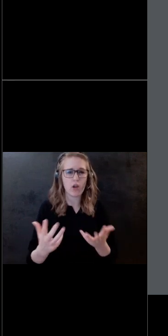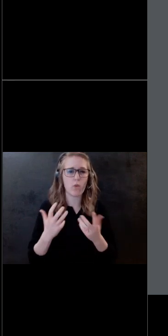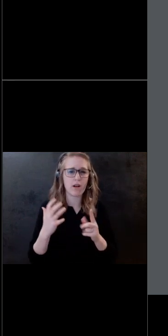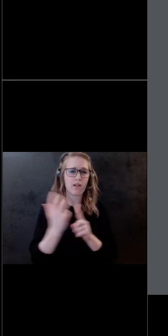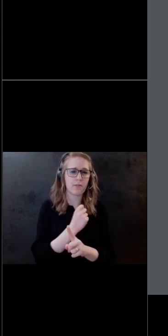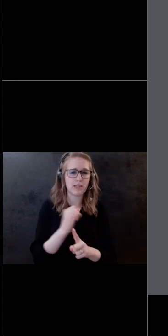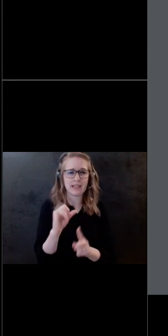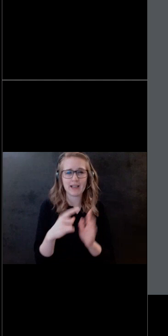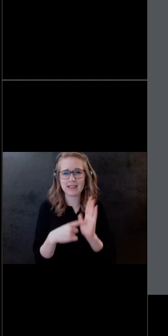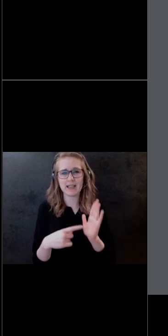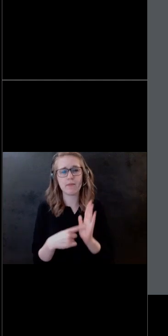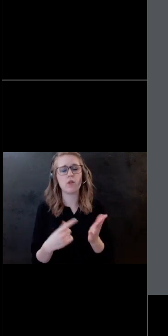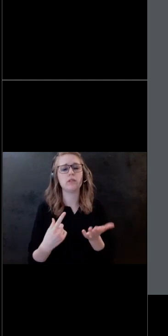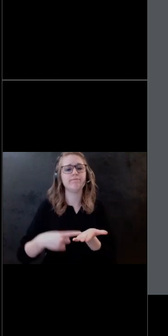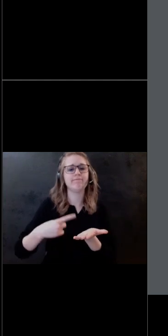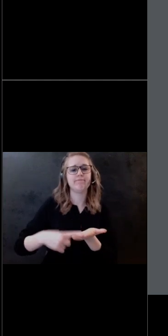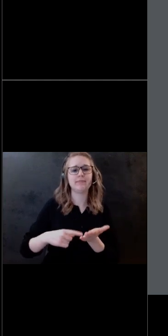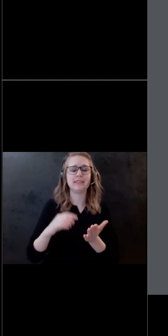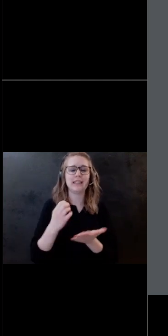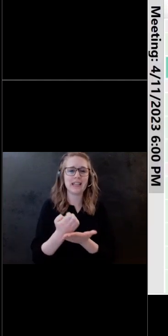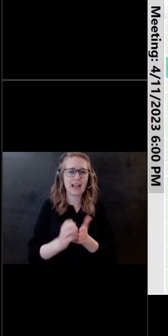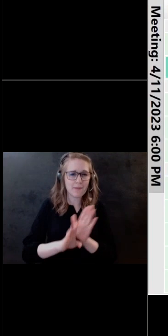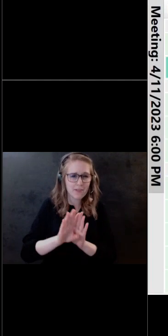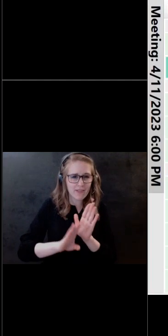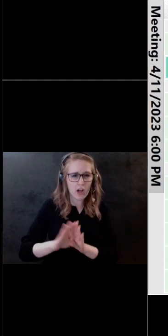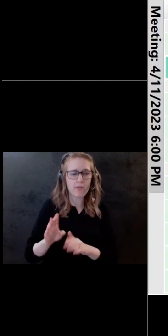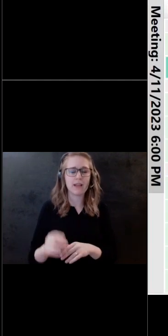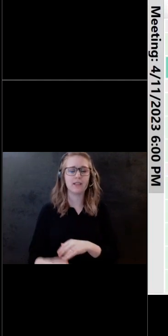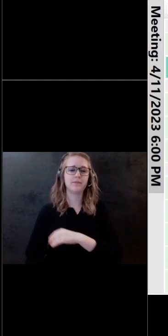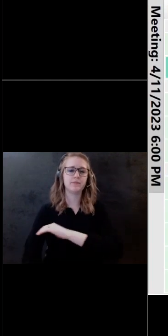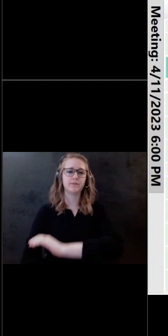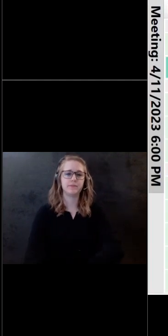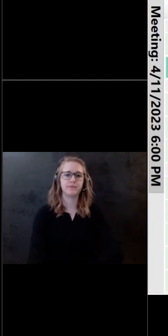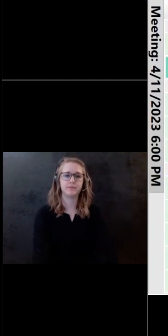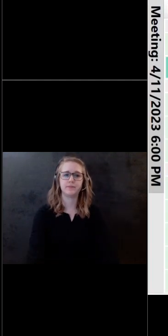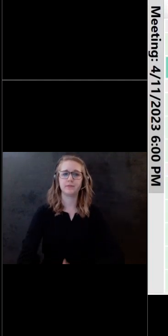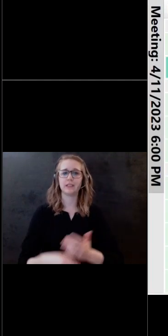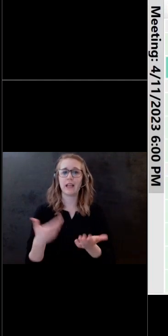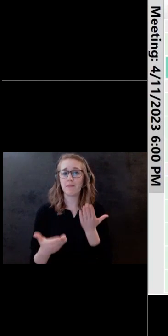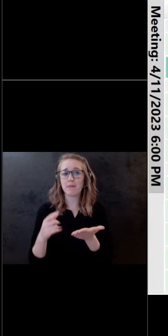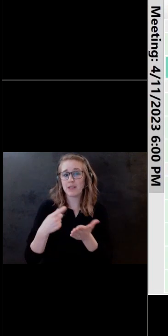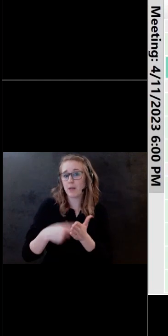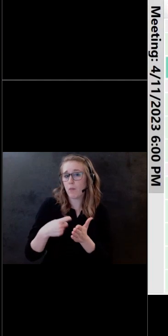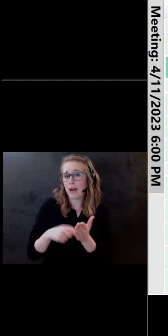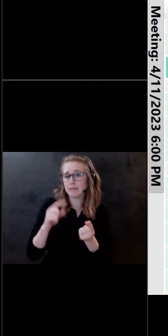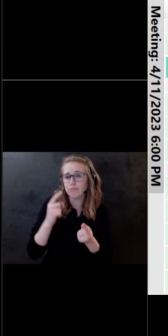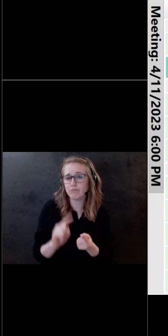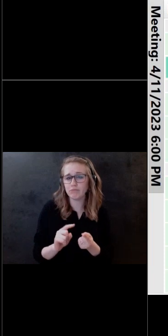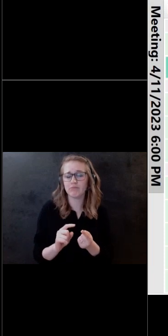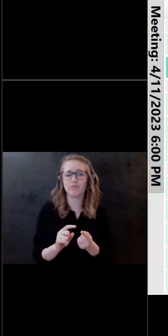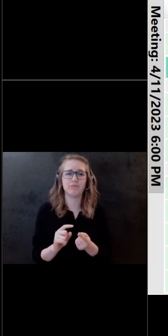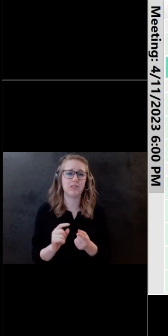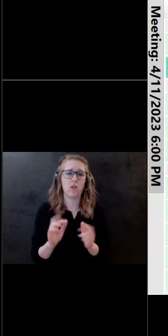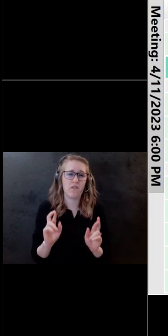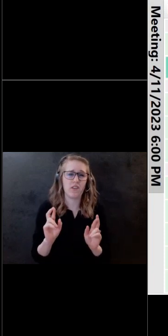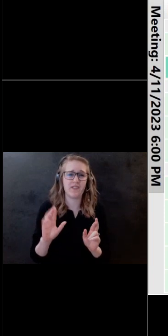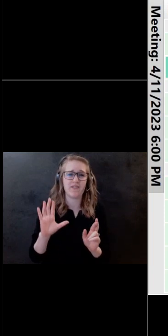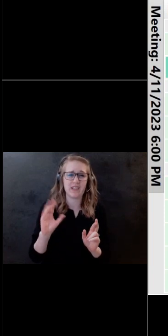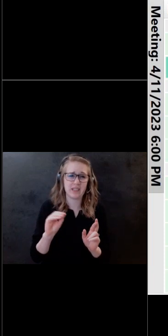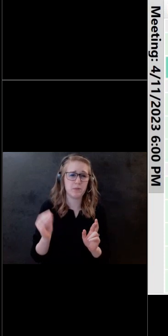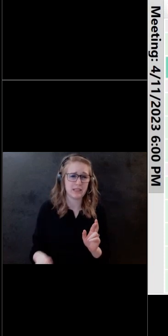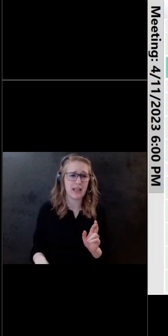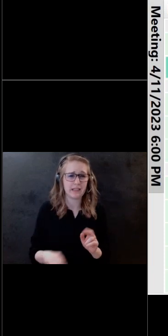we talked about an economic development component and maybe bring down the price tag by, I would say, hopefully 50%.